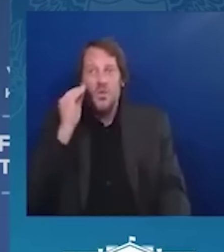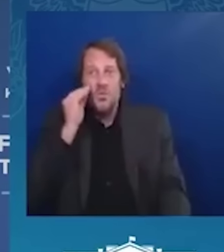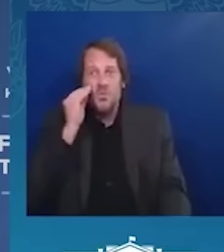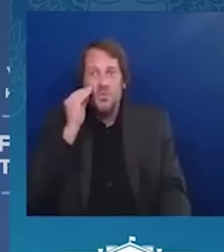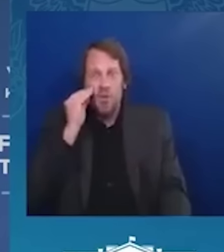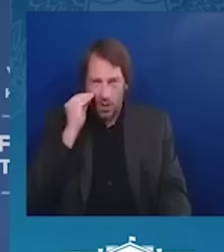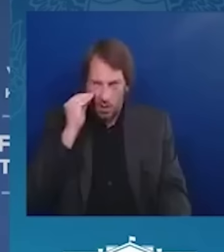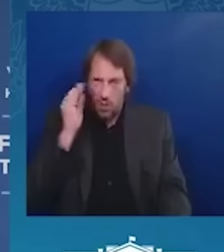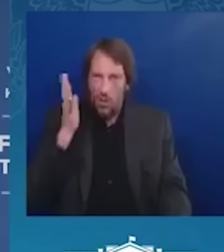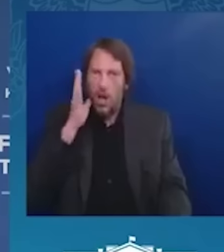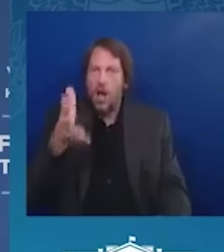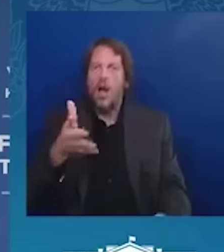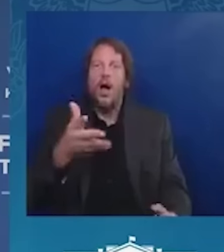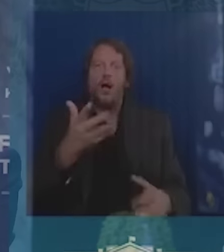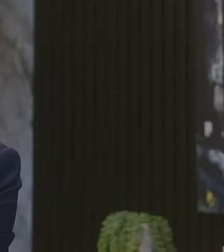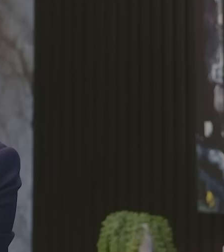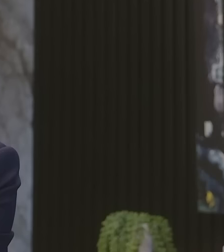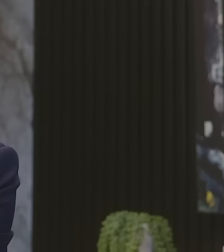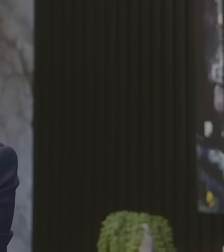grant toward down payment for a home.